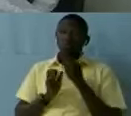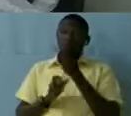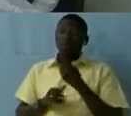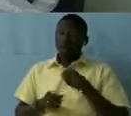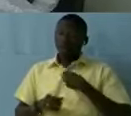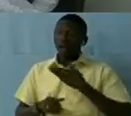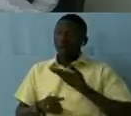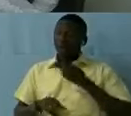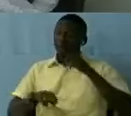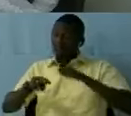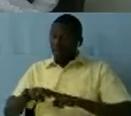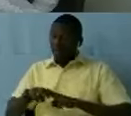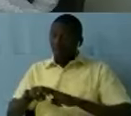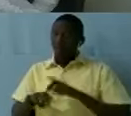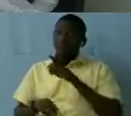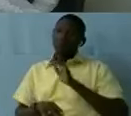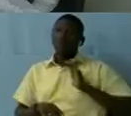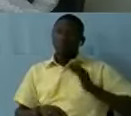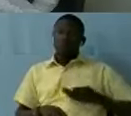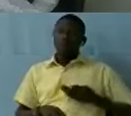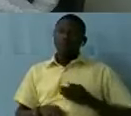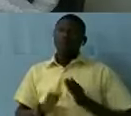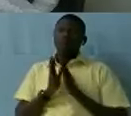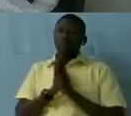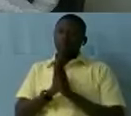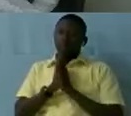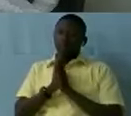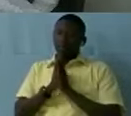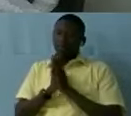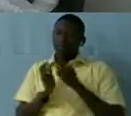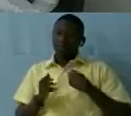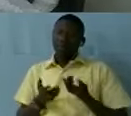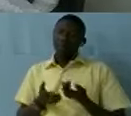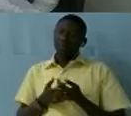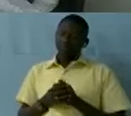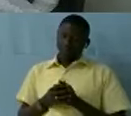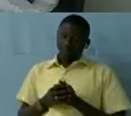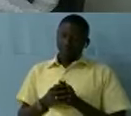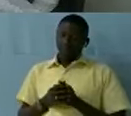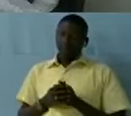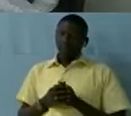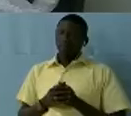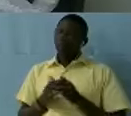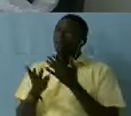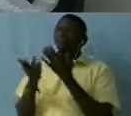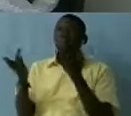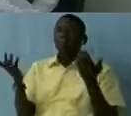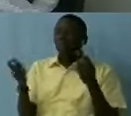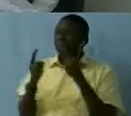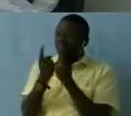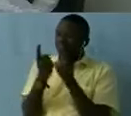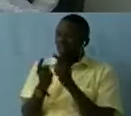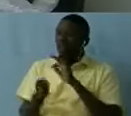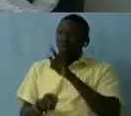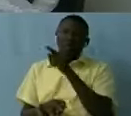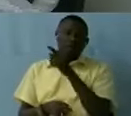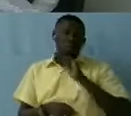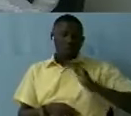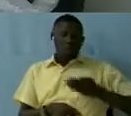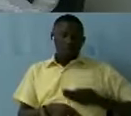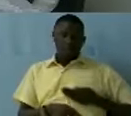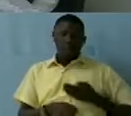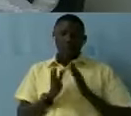she prayed to God for me. Because I knew Jama Duanye Nga Dol Jele. Many of the things that she prayed for me, I have